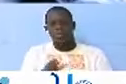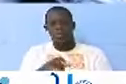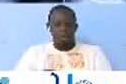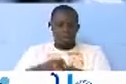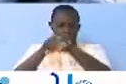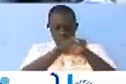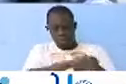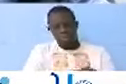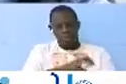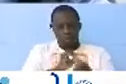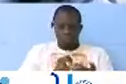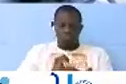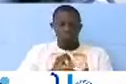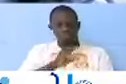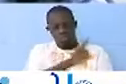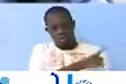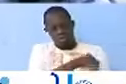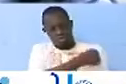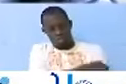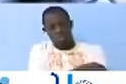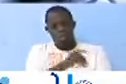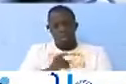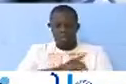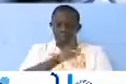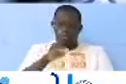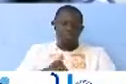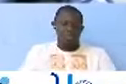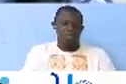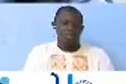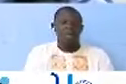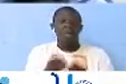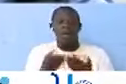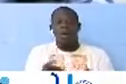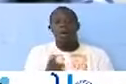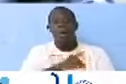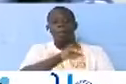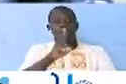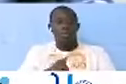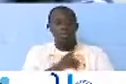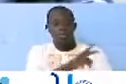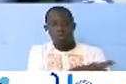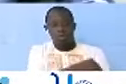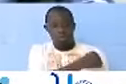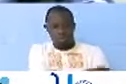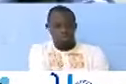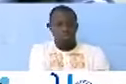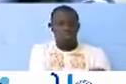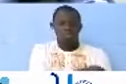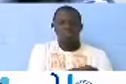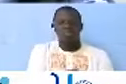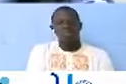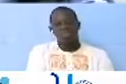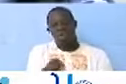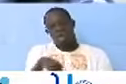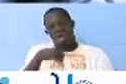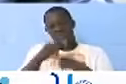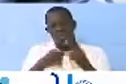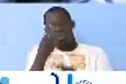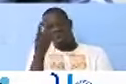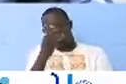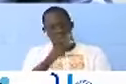told her to take her to the hospital. At the hospital, 1 week. After